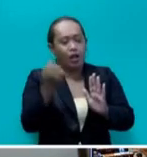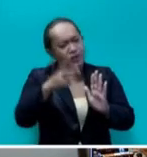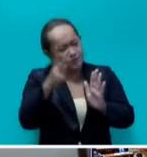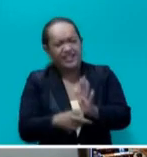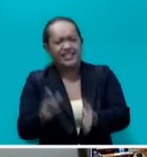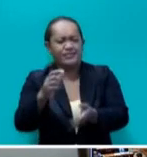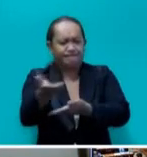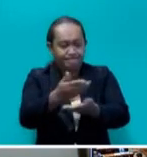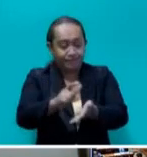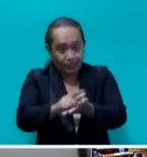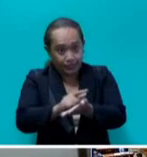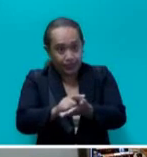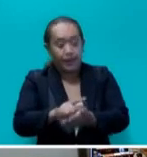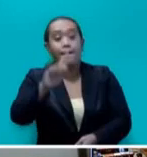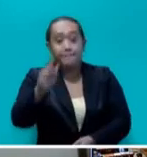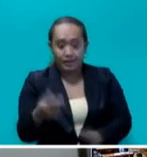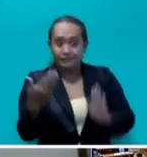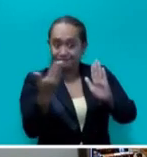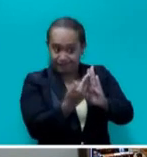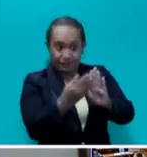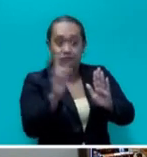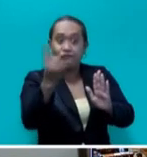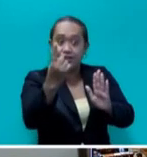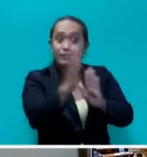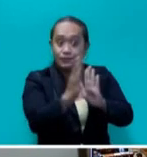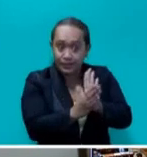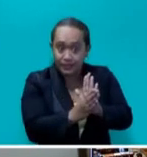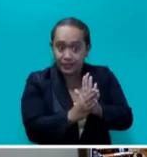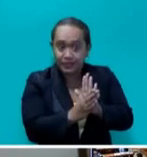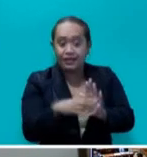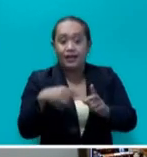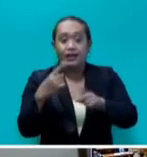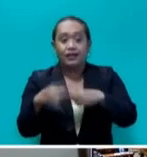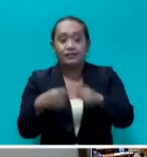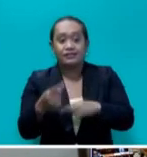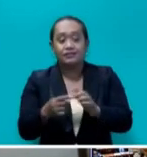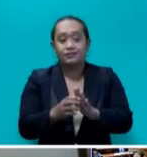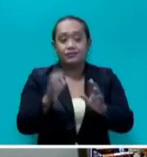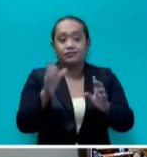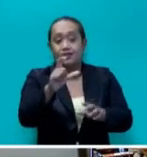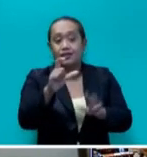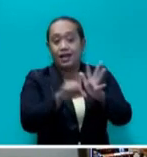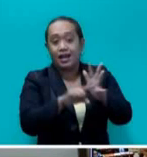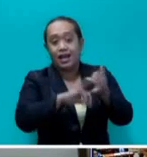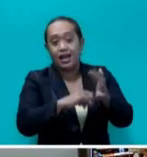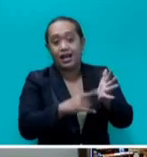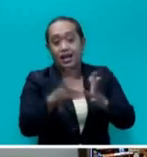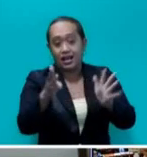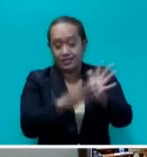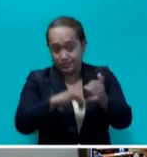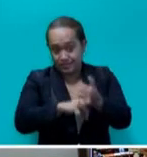later on. In respect of the first bill, Mr. Speaker, sir, the Customs Budget Amendment Bill 2021 seeks to amend the Customs